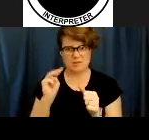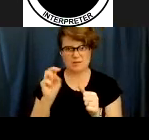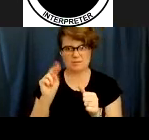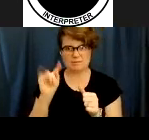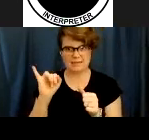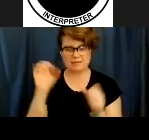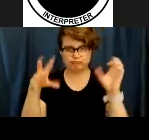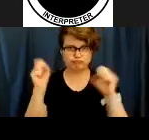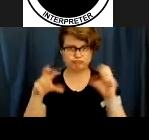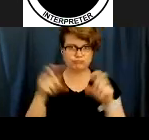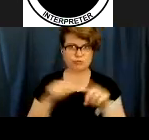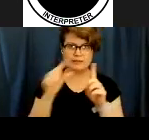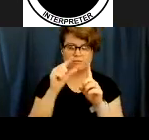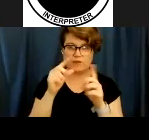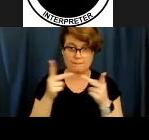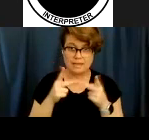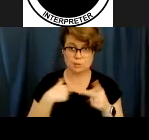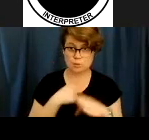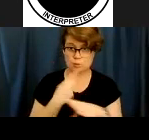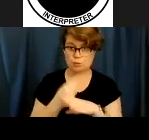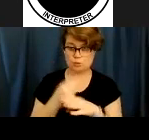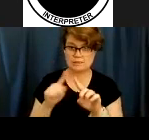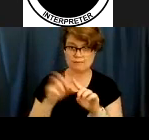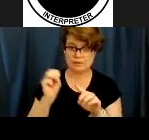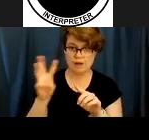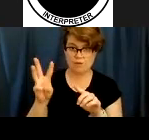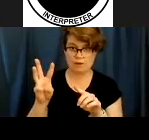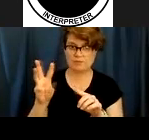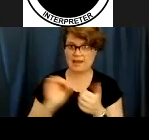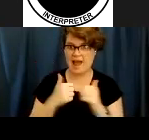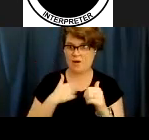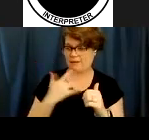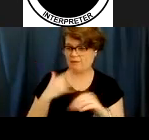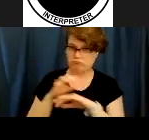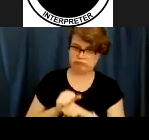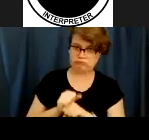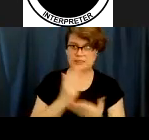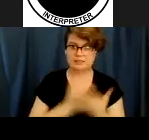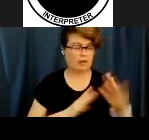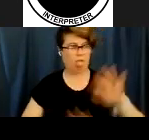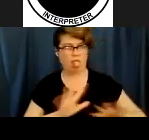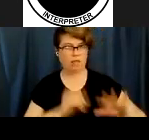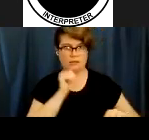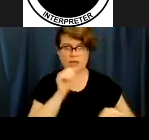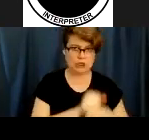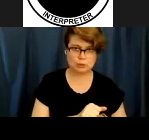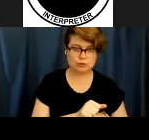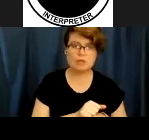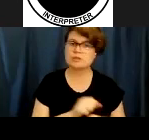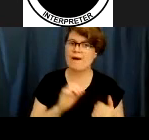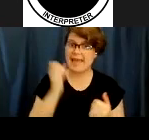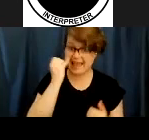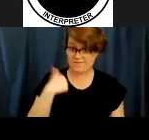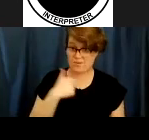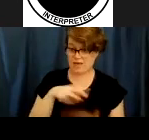using and getting familiar with in this last year. And so how are we ensuring, even if we might have learned